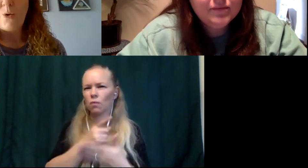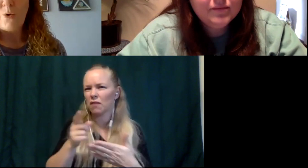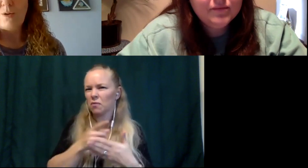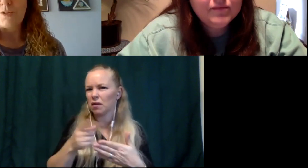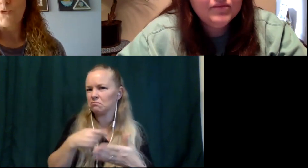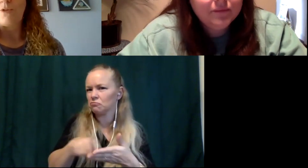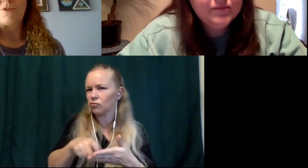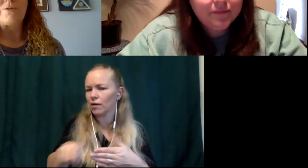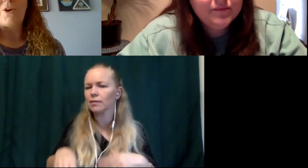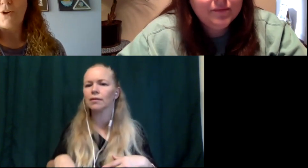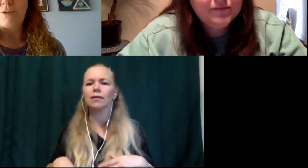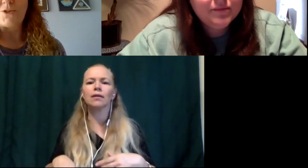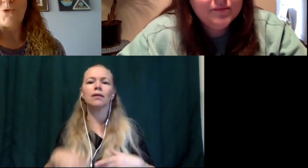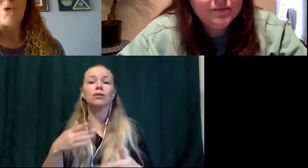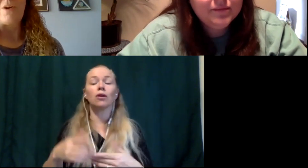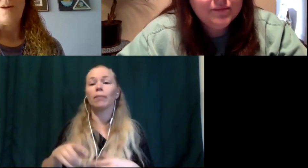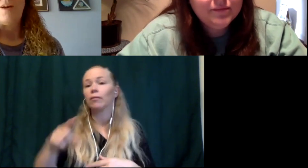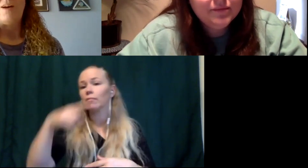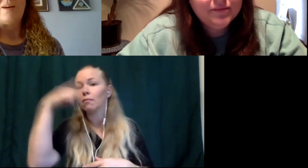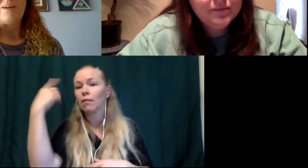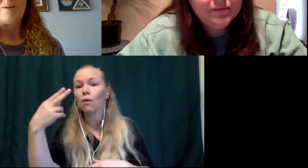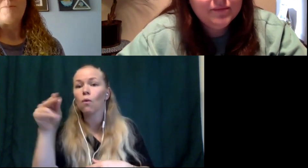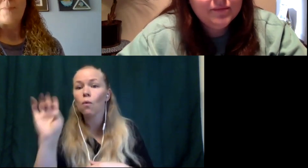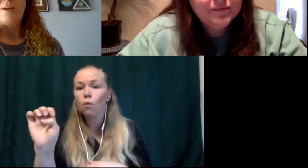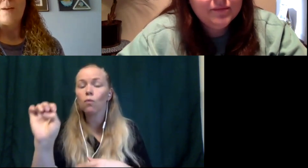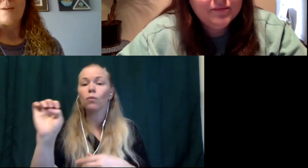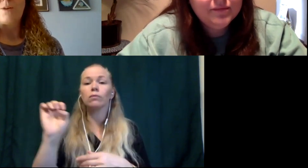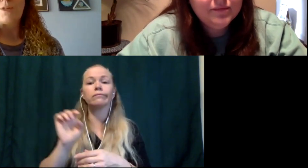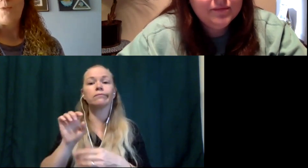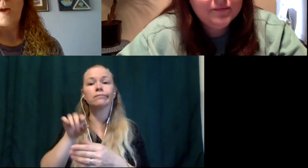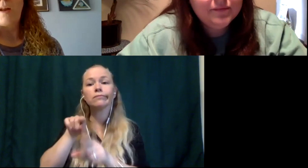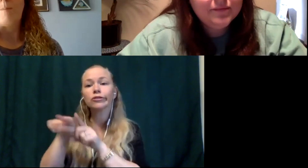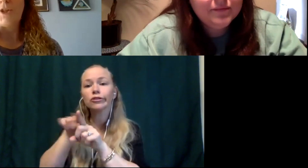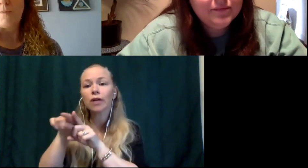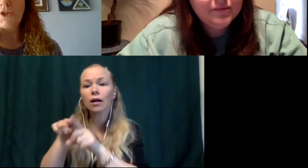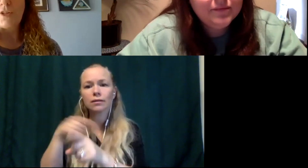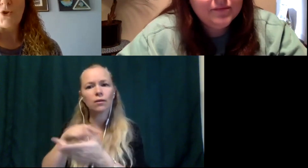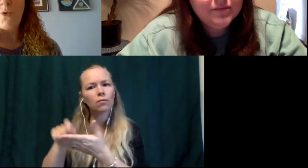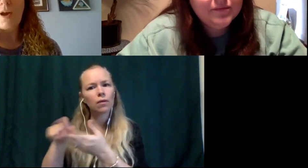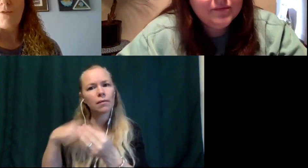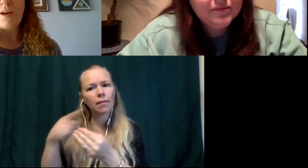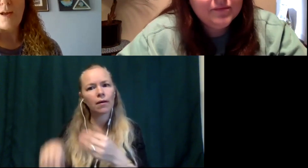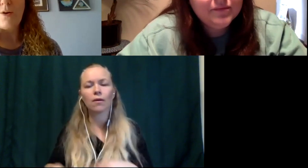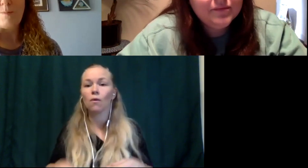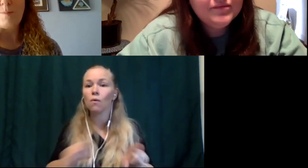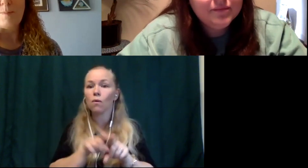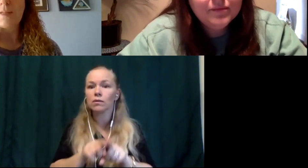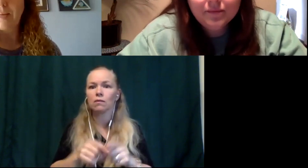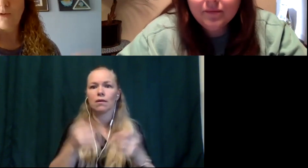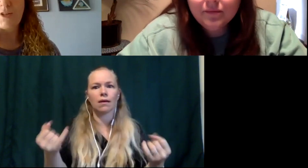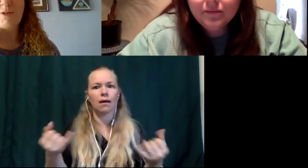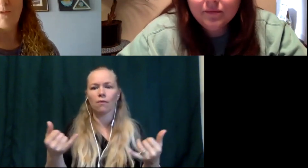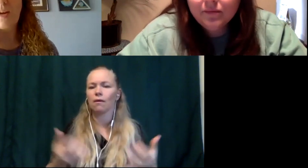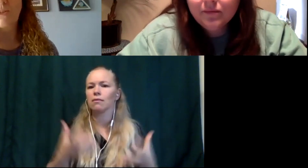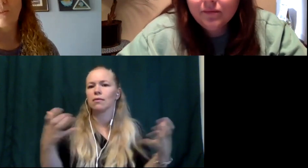about black holes or stars or of course, we've got a bunch of missions going on right now.